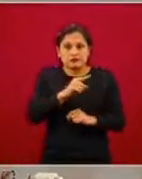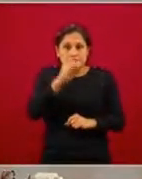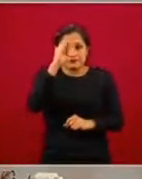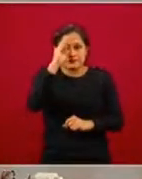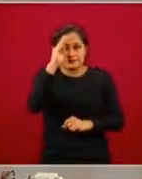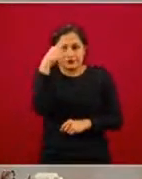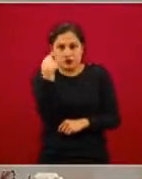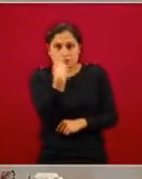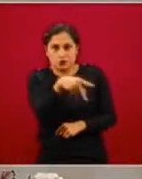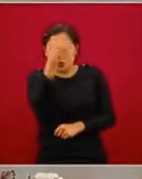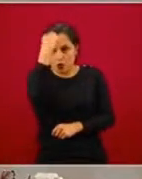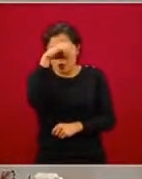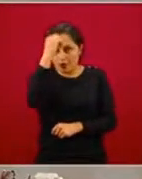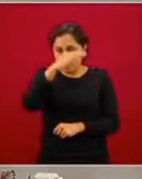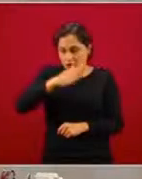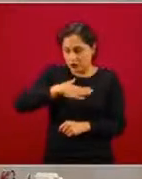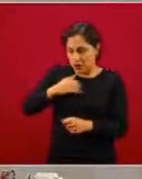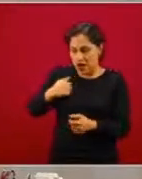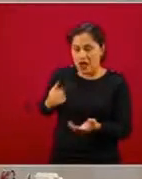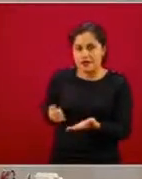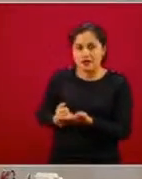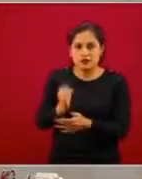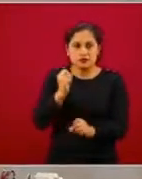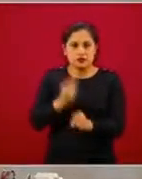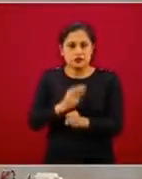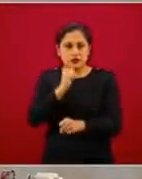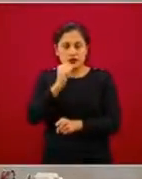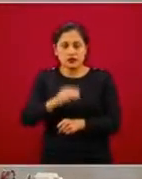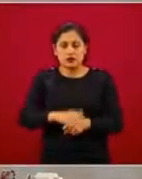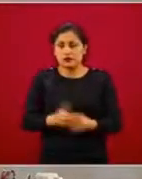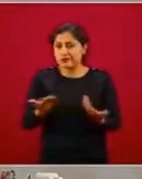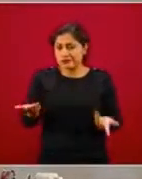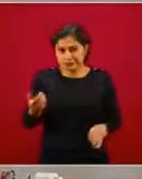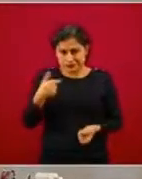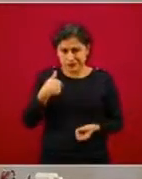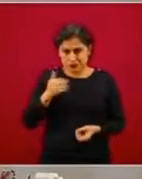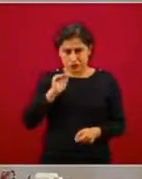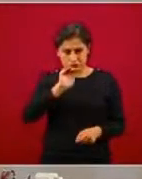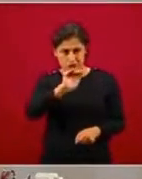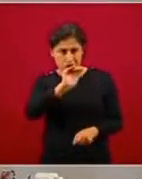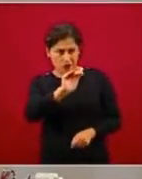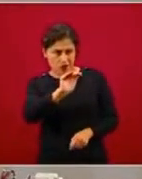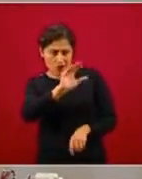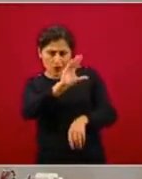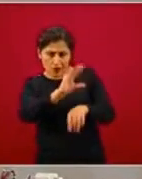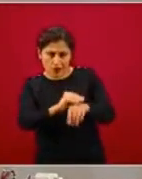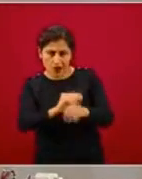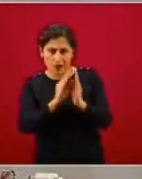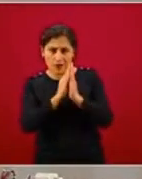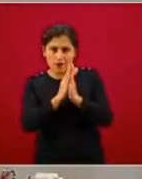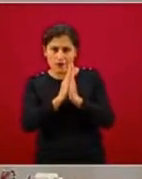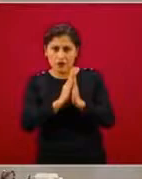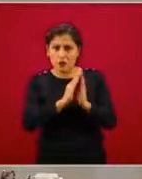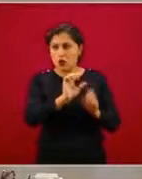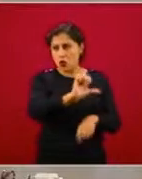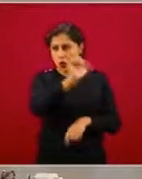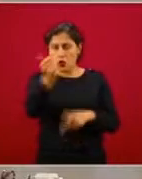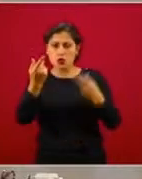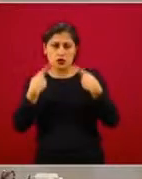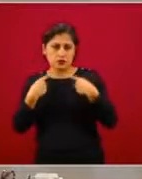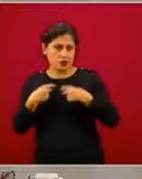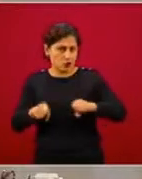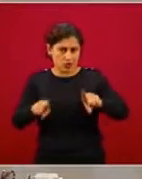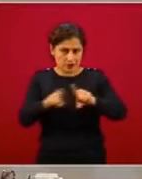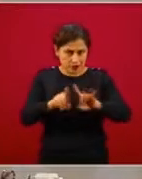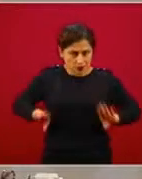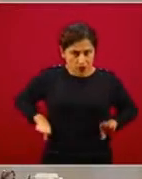tomado supposing, she was assuming that decisiones I hadn't oportunamente, made a lo timely cual yo pues muy decisions. And respetuosamente, no solo a ella, respectfully, sino I al said to resto de her quienes and to other me hicieron people